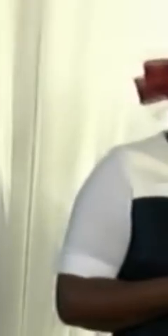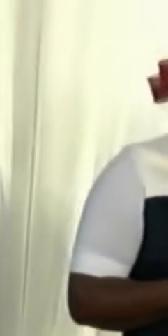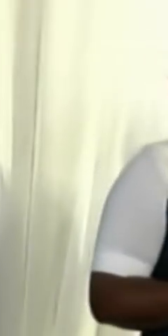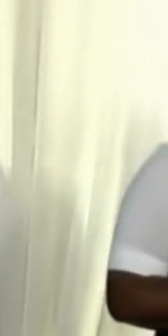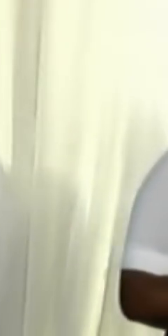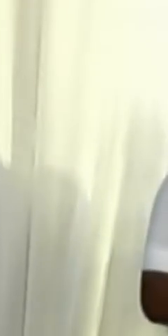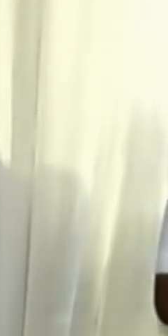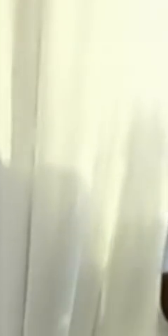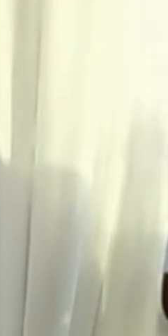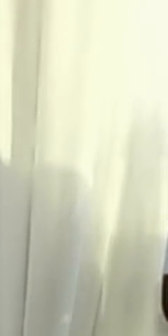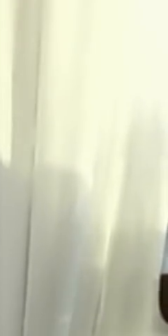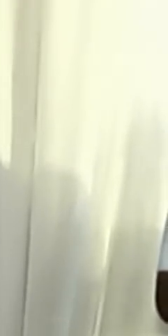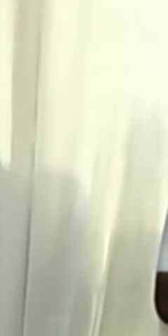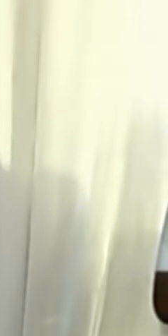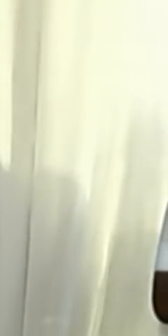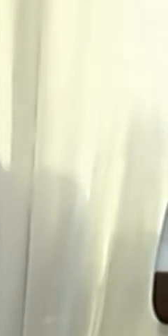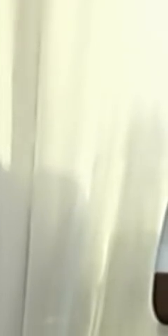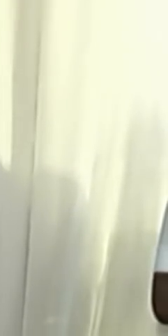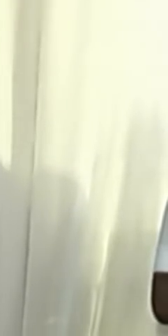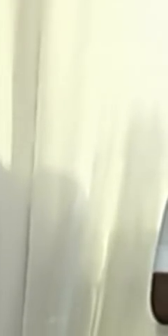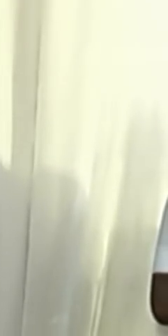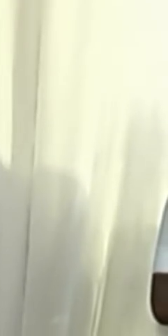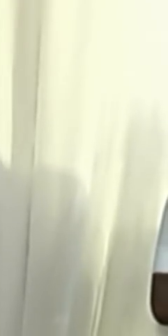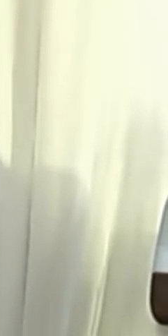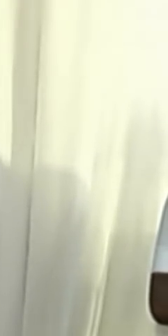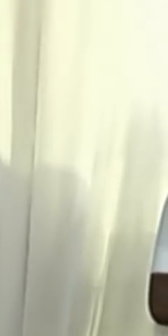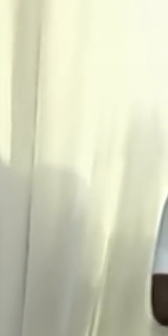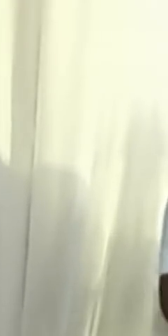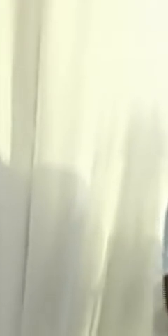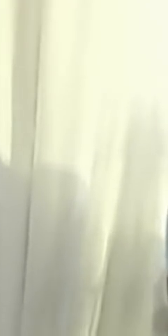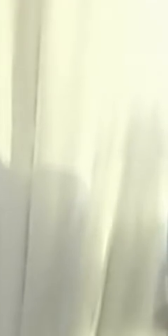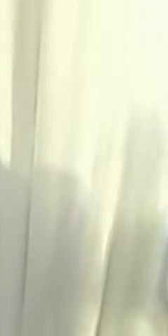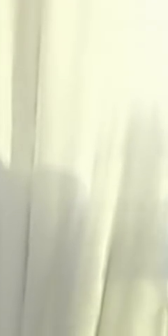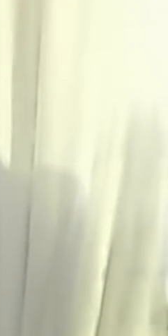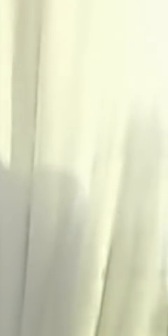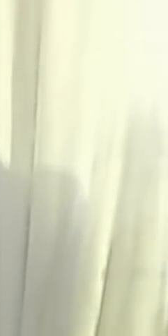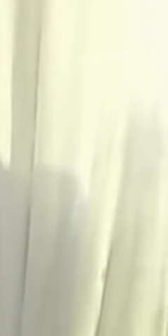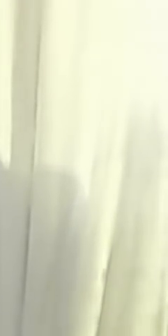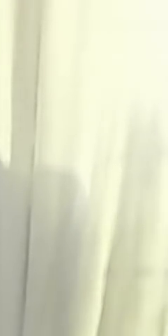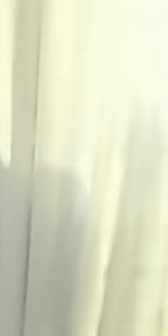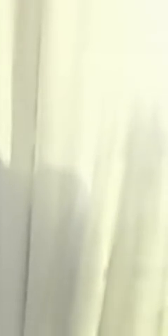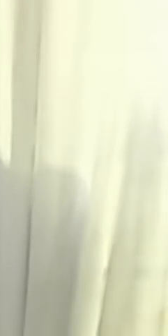And I take it at verse 22.